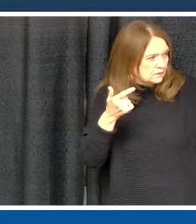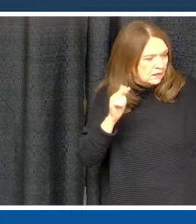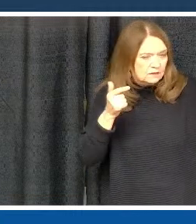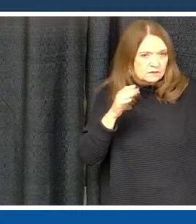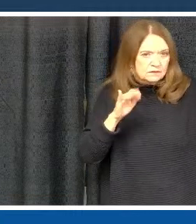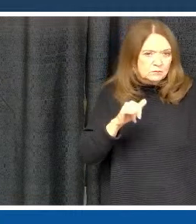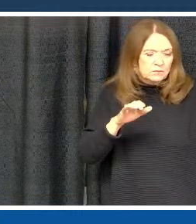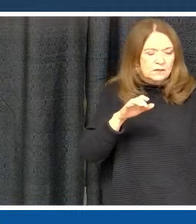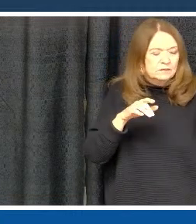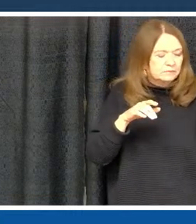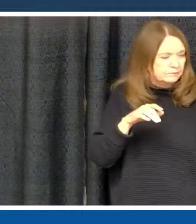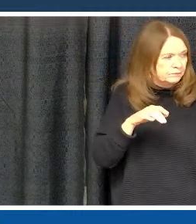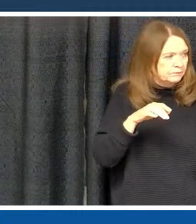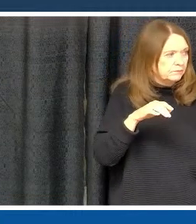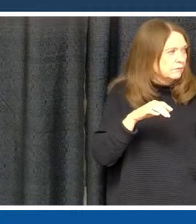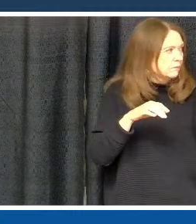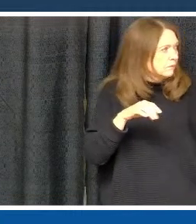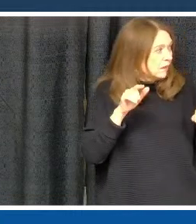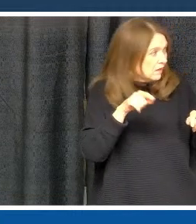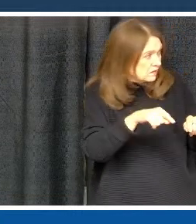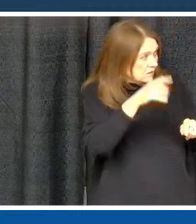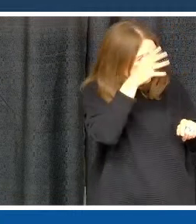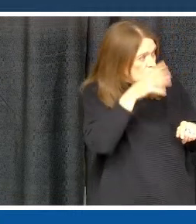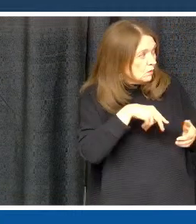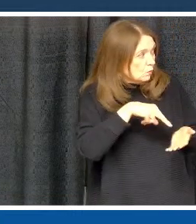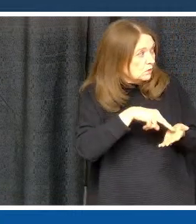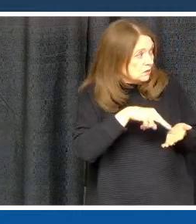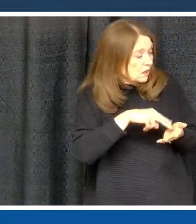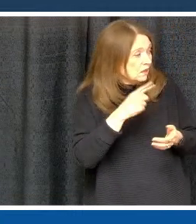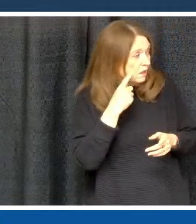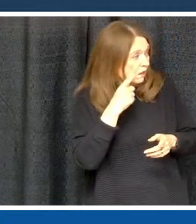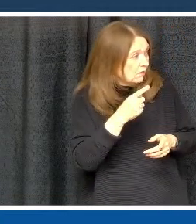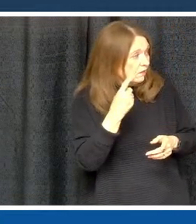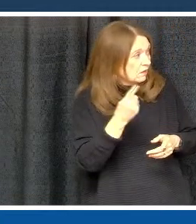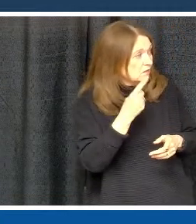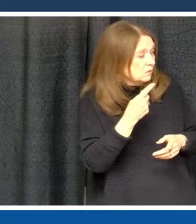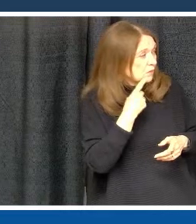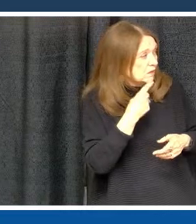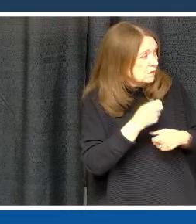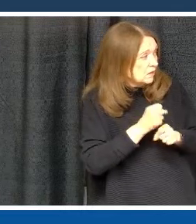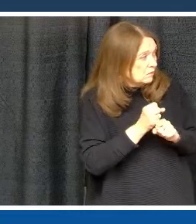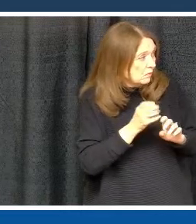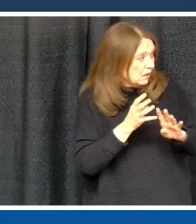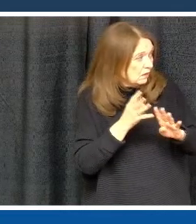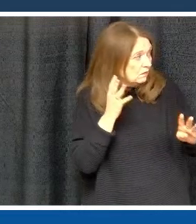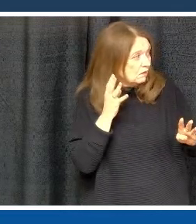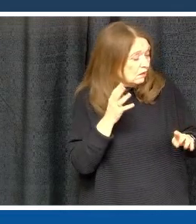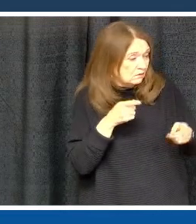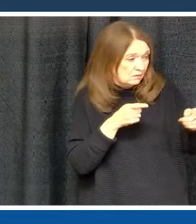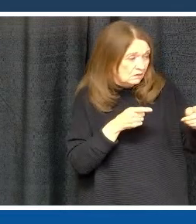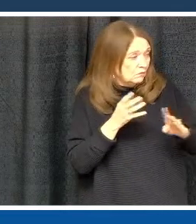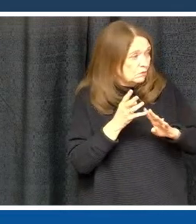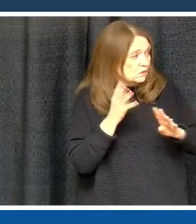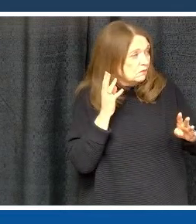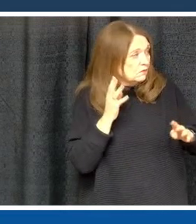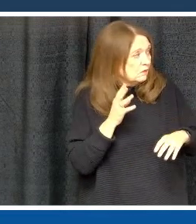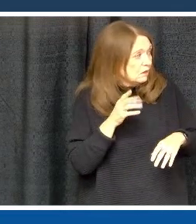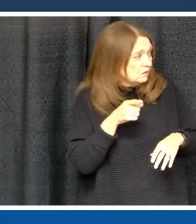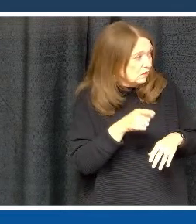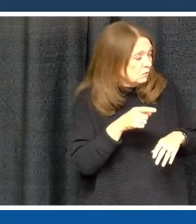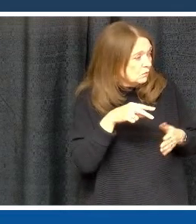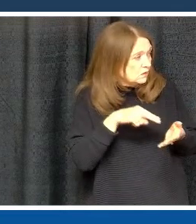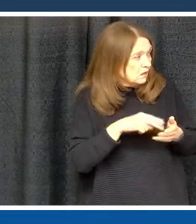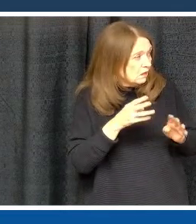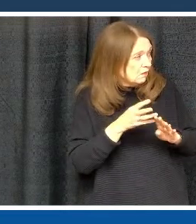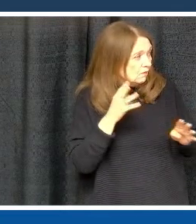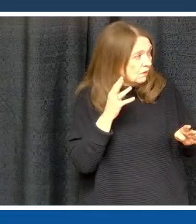have, because this gentleman was standing, I think, somebody said make a line. And he was standing